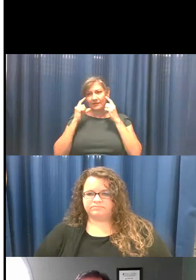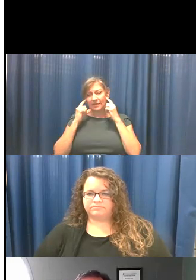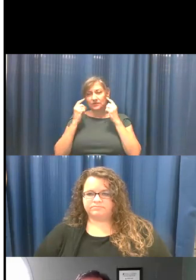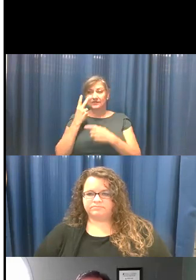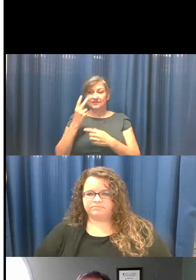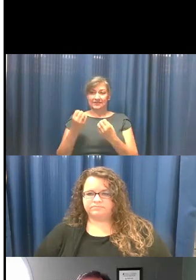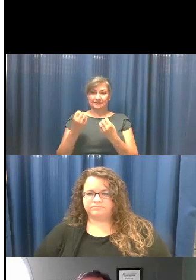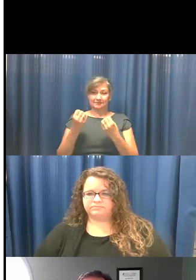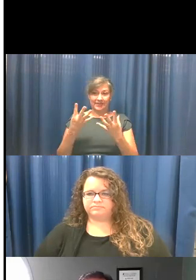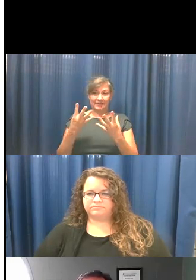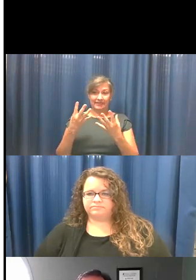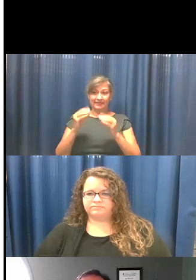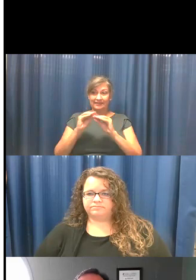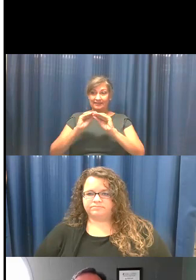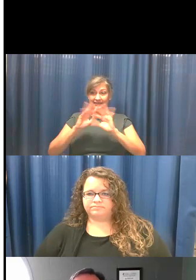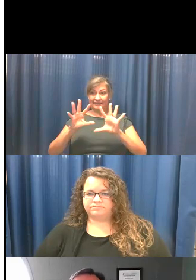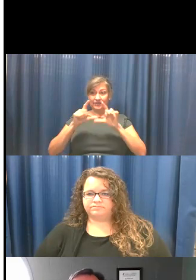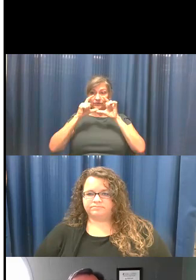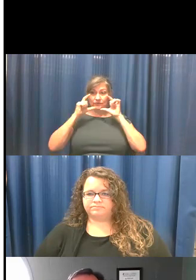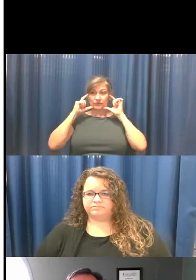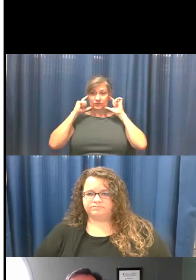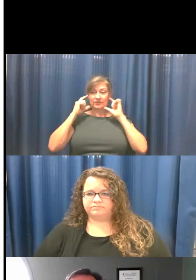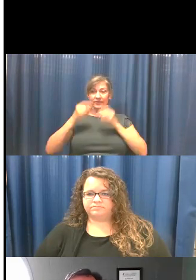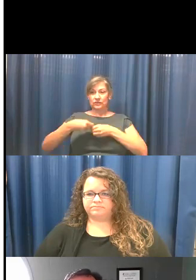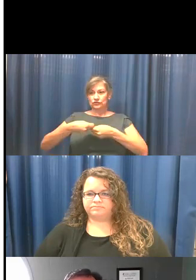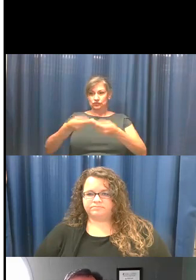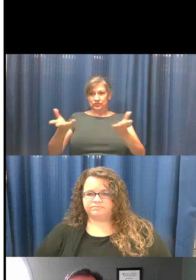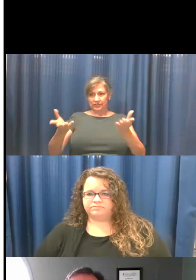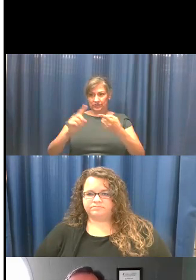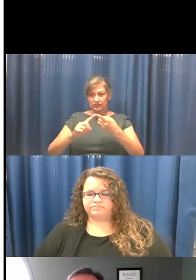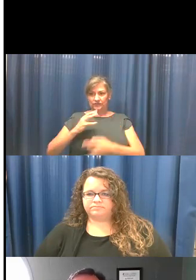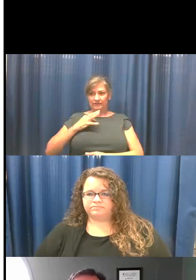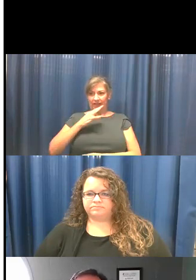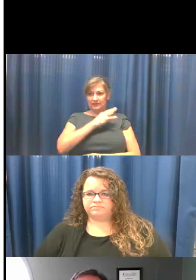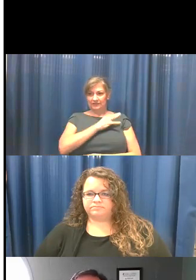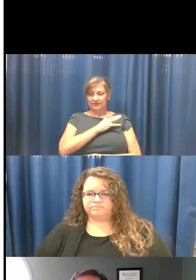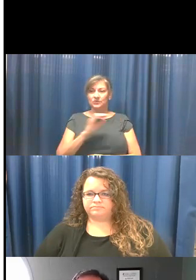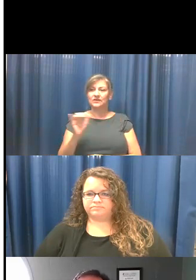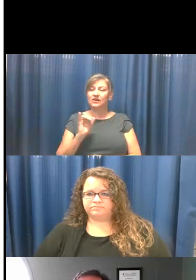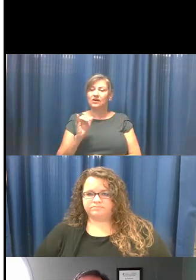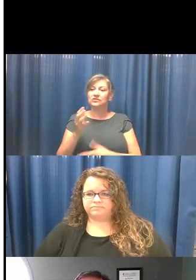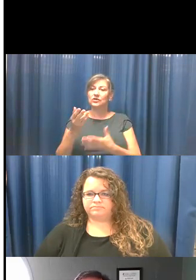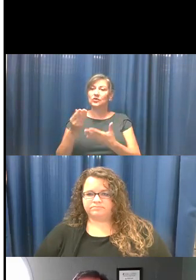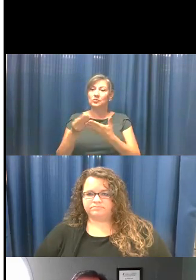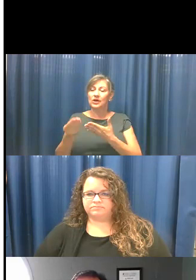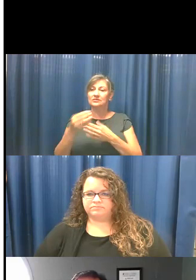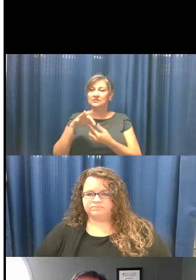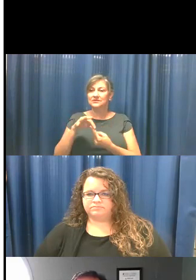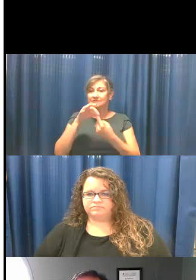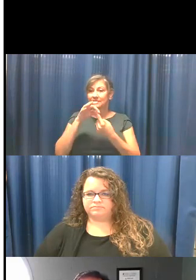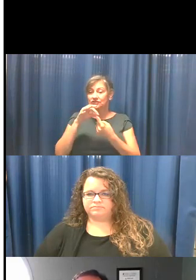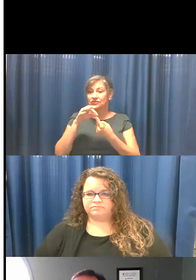of clear masks that we're getting distributed out to our faculty. We've also bought some special masks for